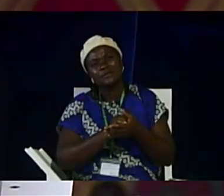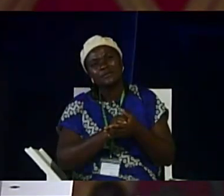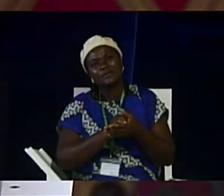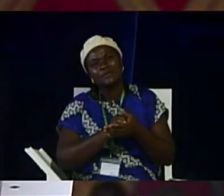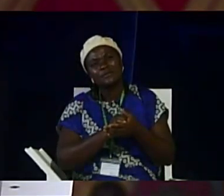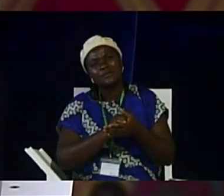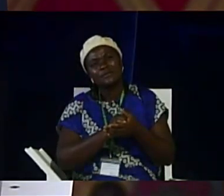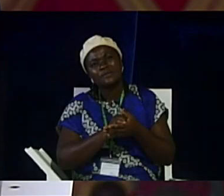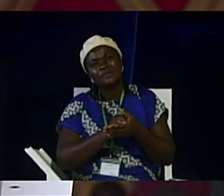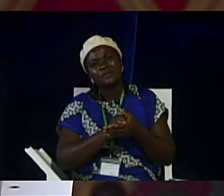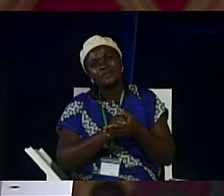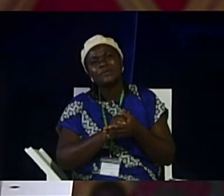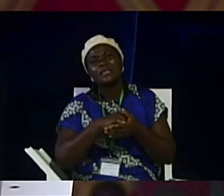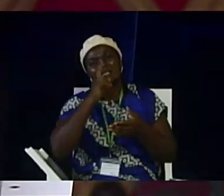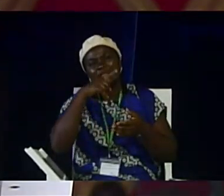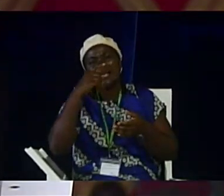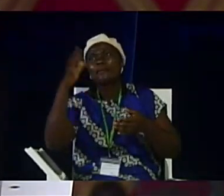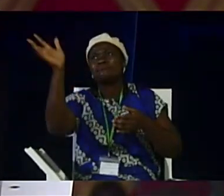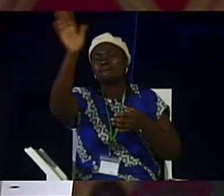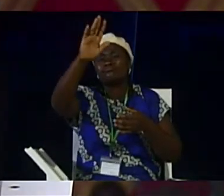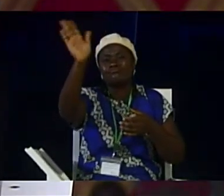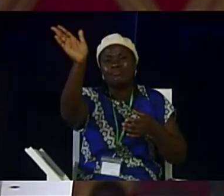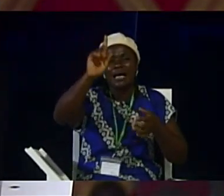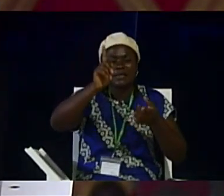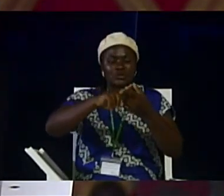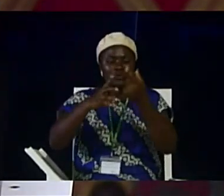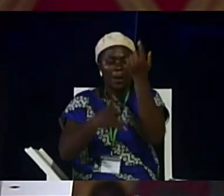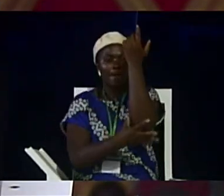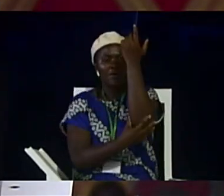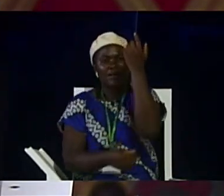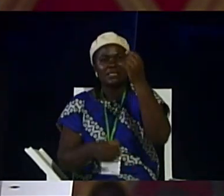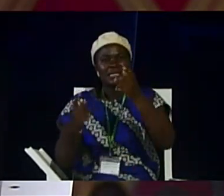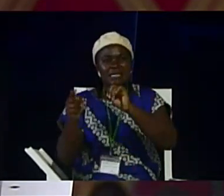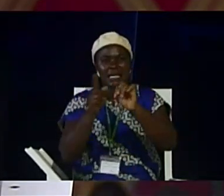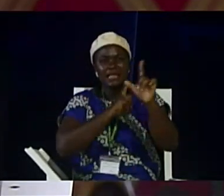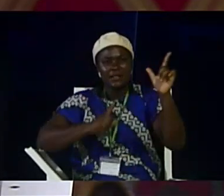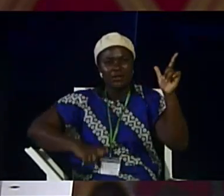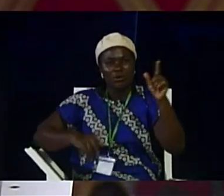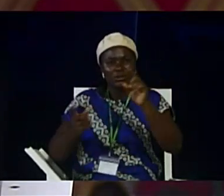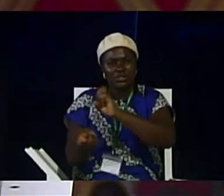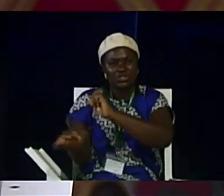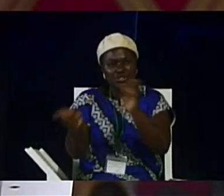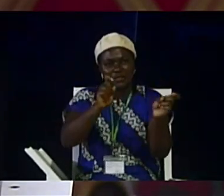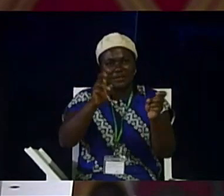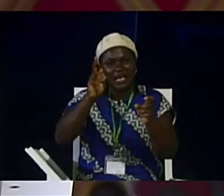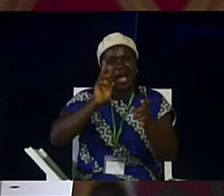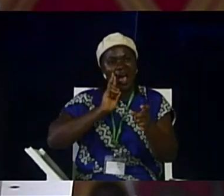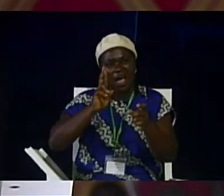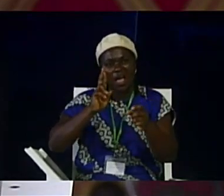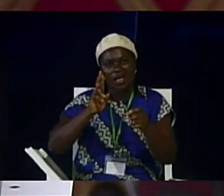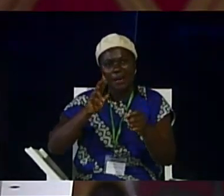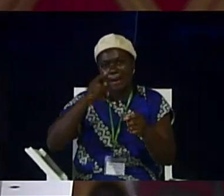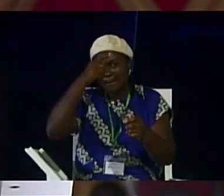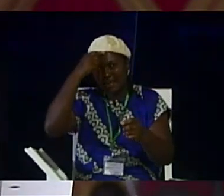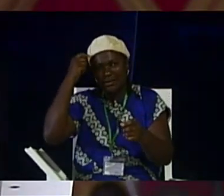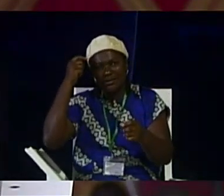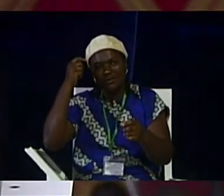to poverty. The Lord shifted her destiny because he